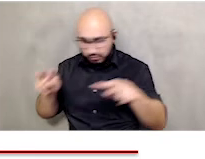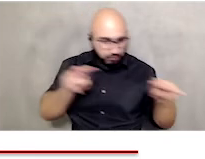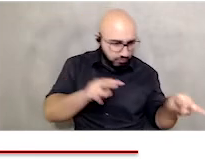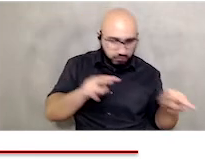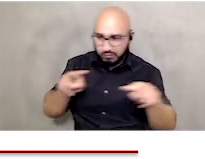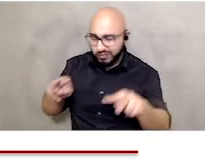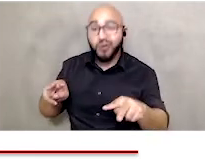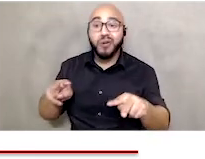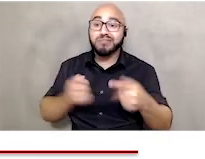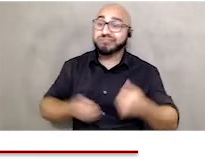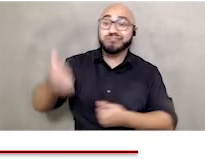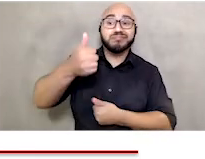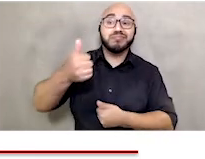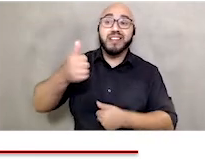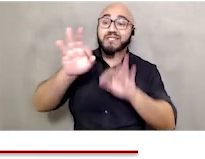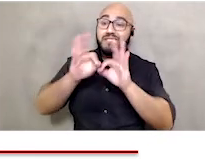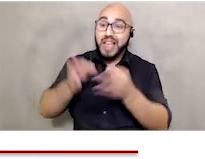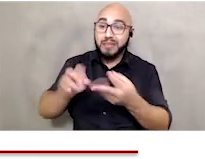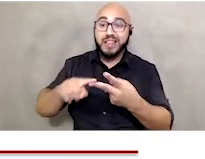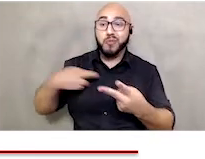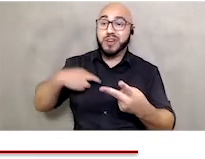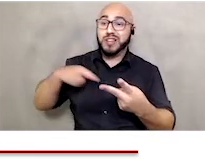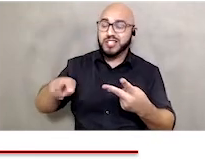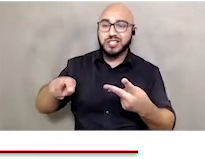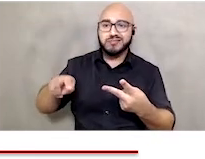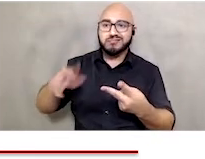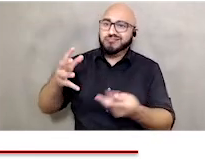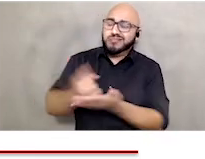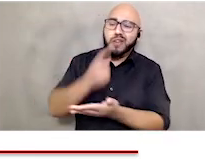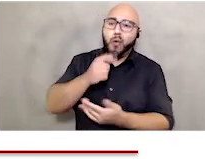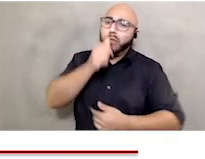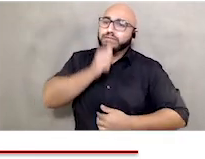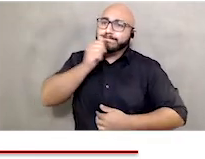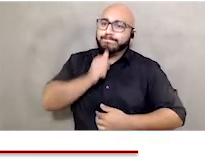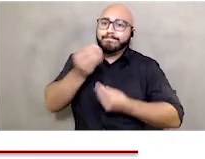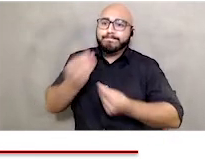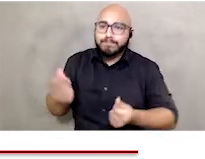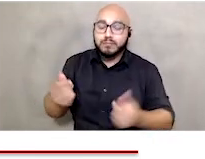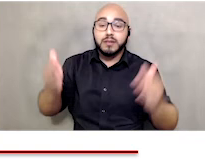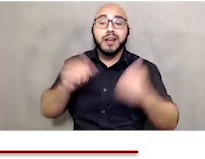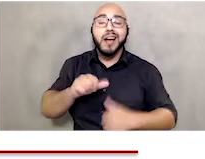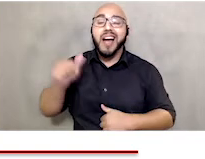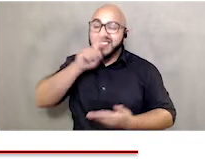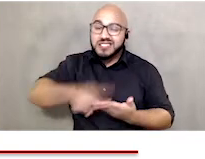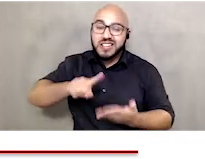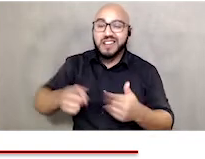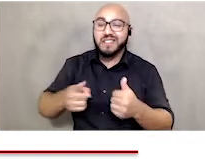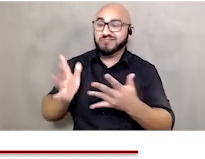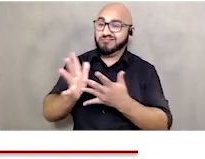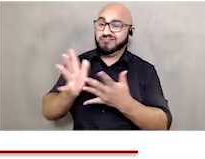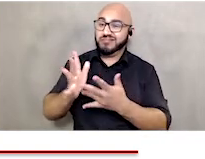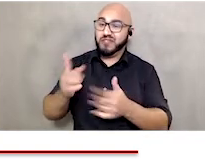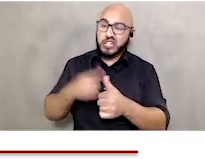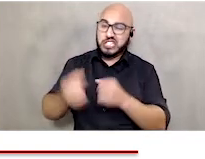highly important coping resources to them. Then in another study of first-year college students' responses